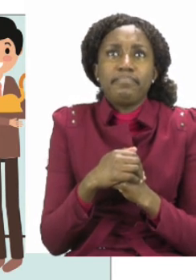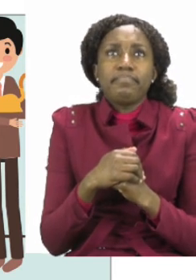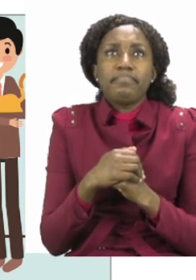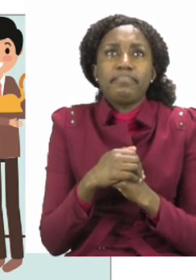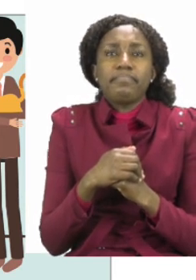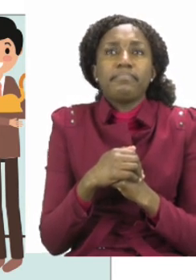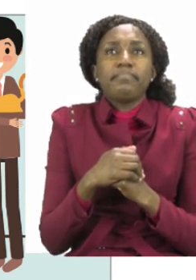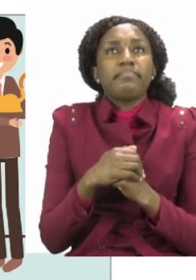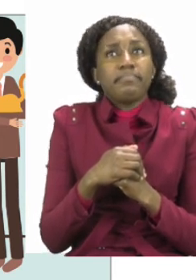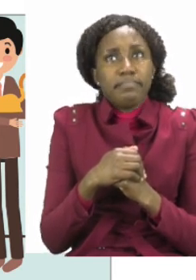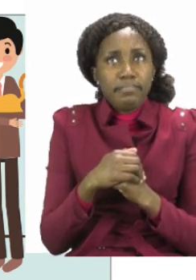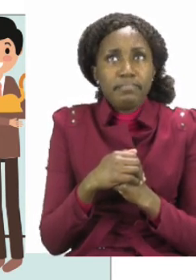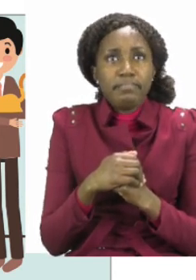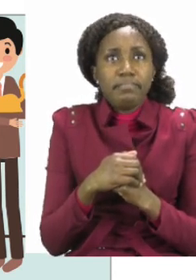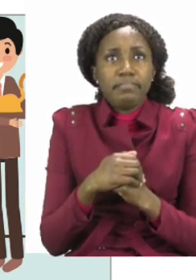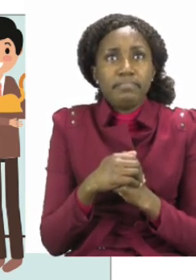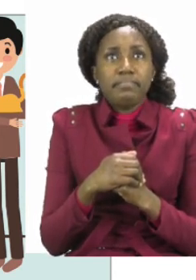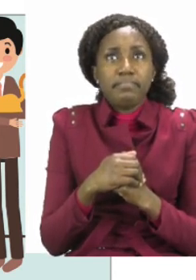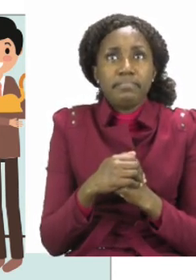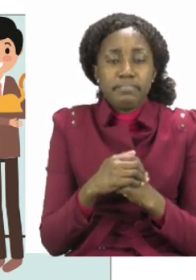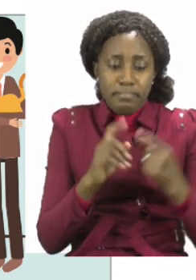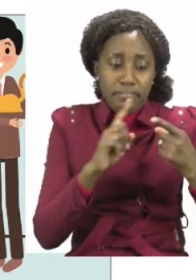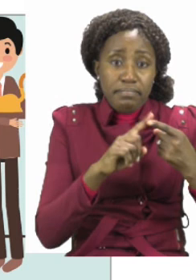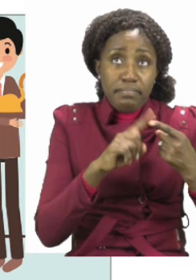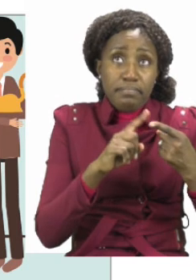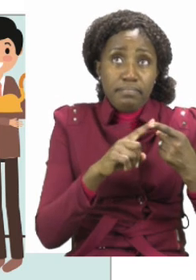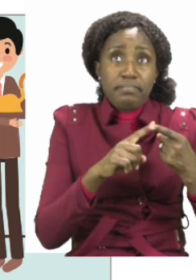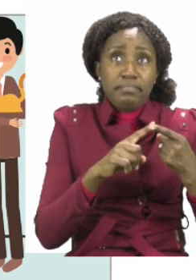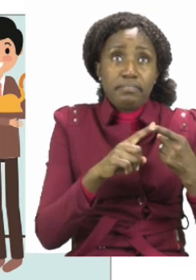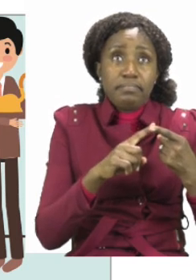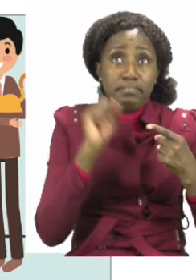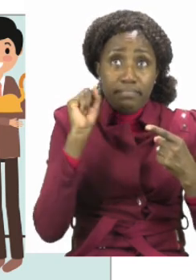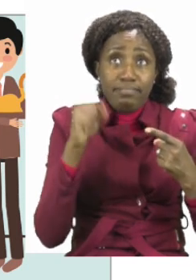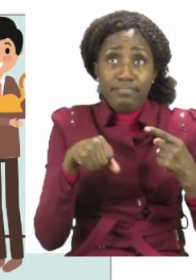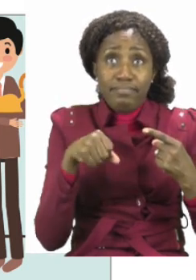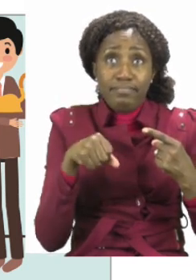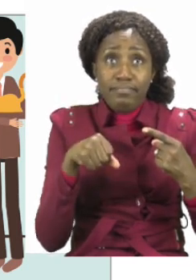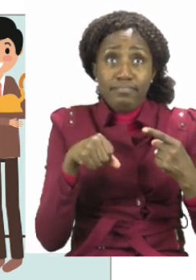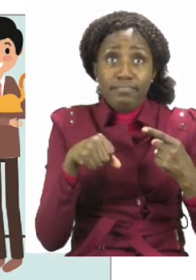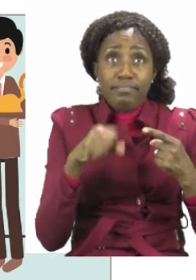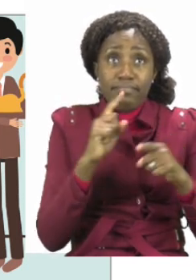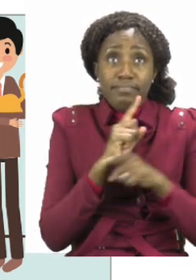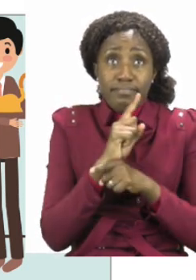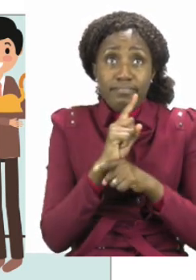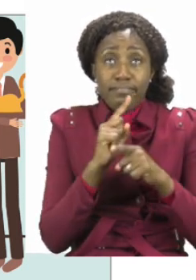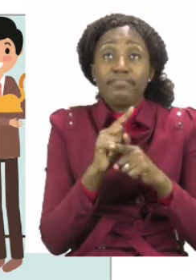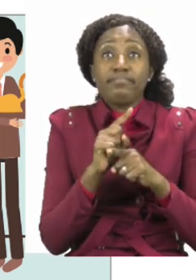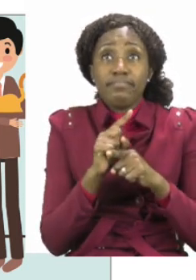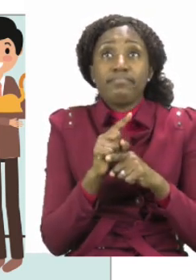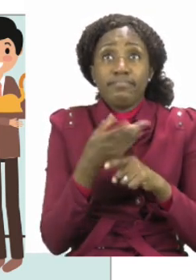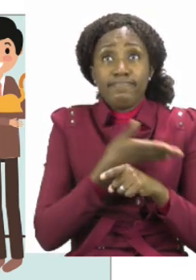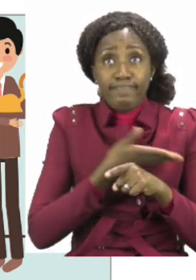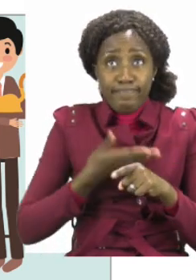We said that the first picture will be first because that looks